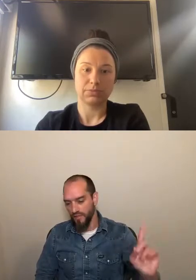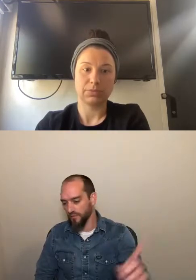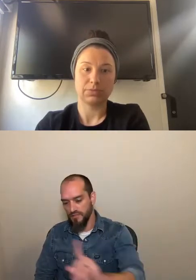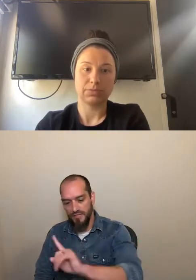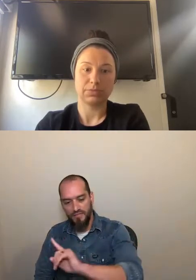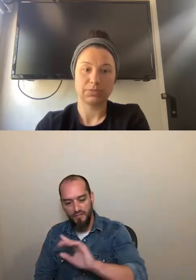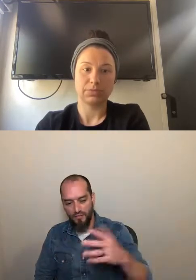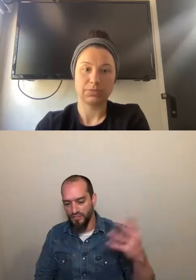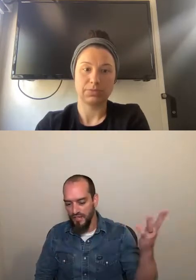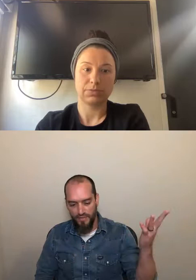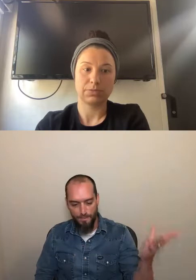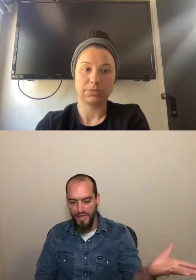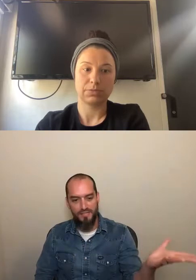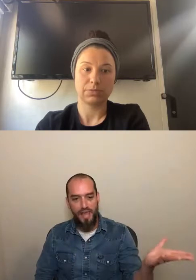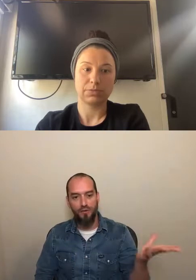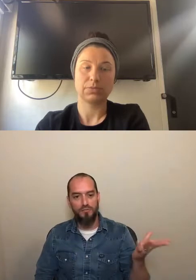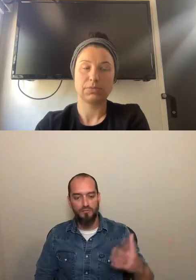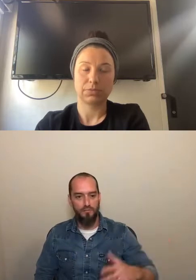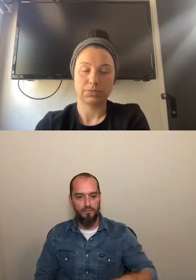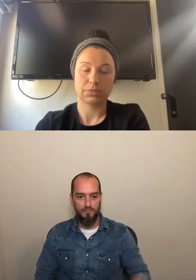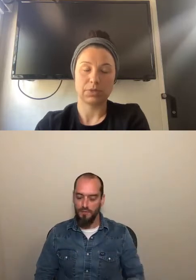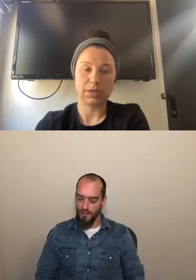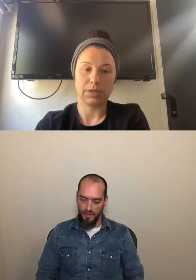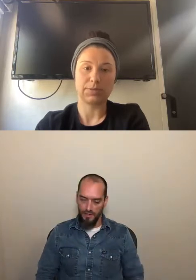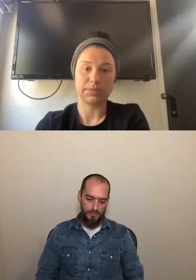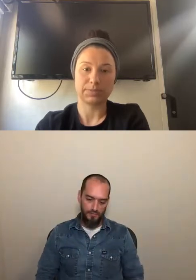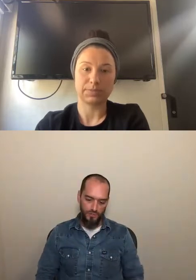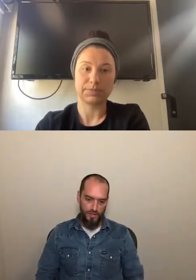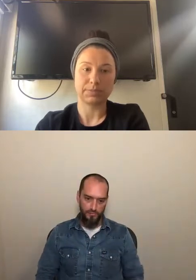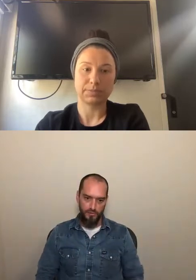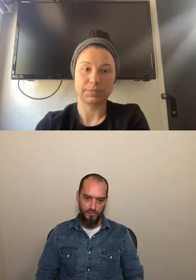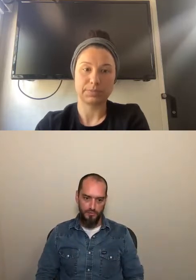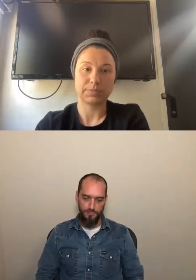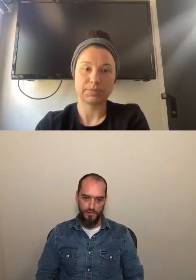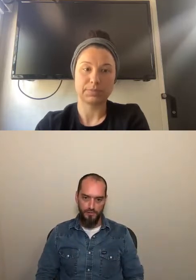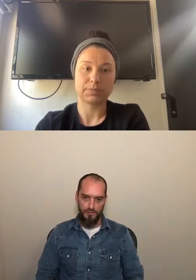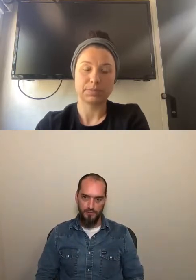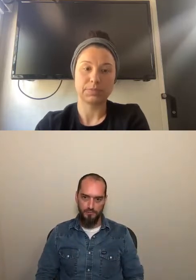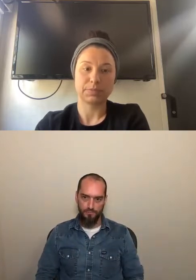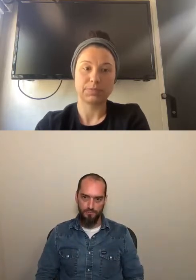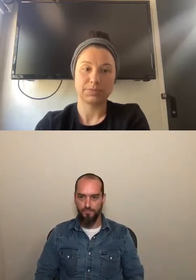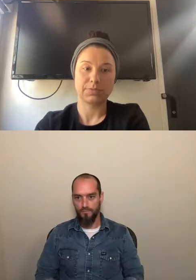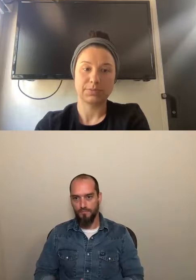but yet they're going to stay sick and they're going to stay in that best house. And shame on those inspectors.